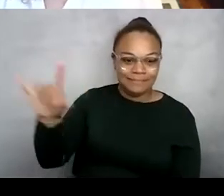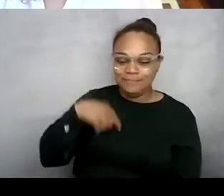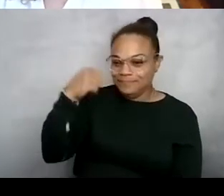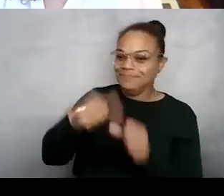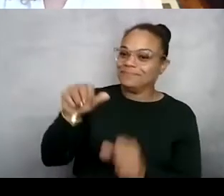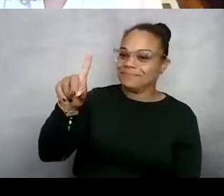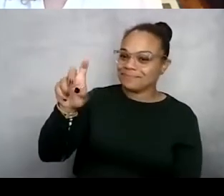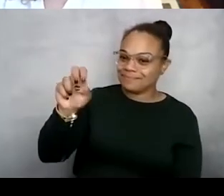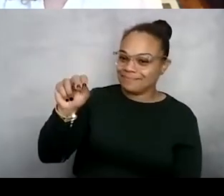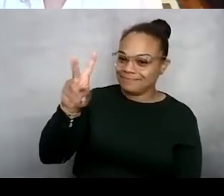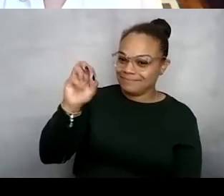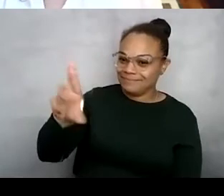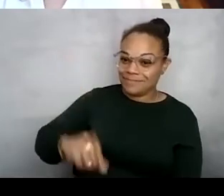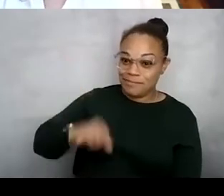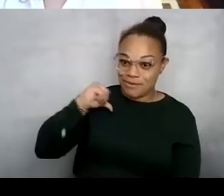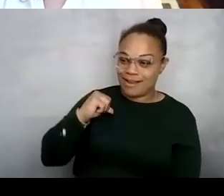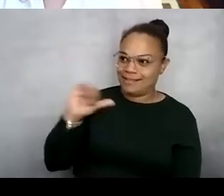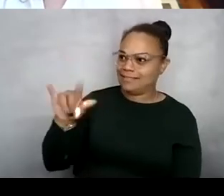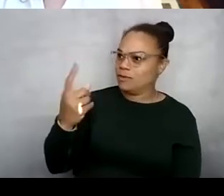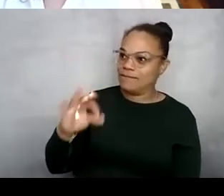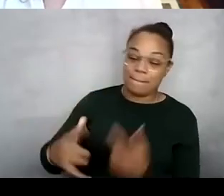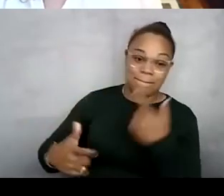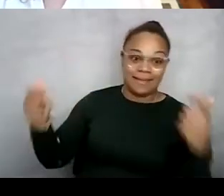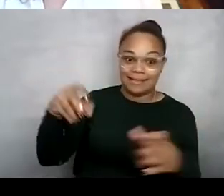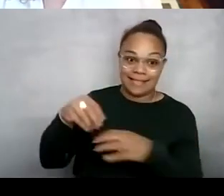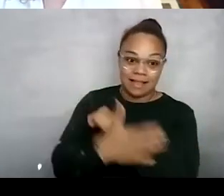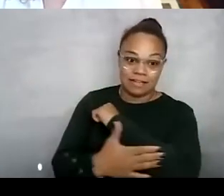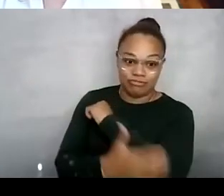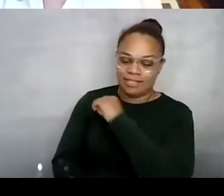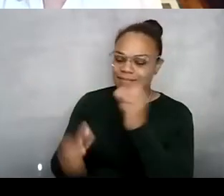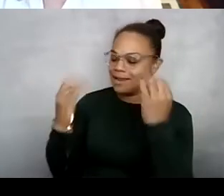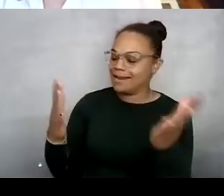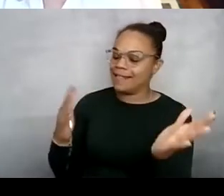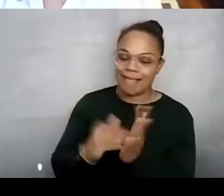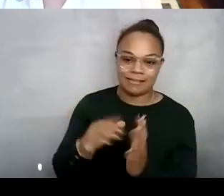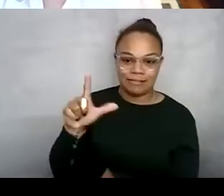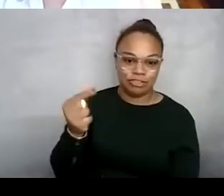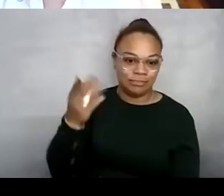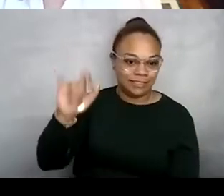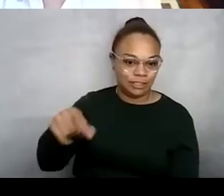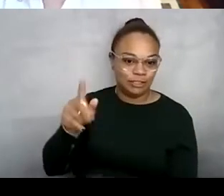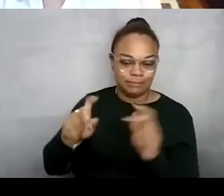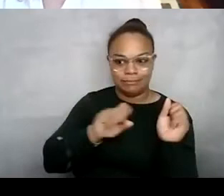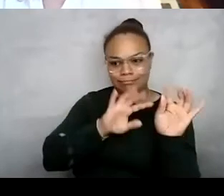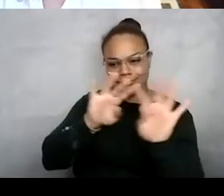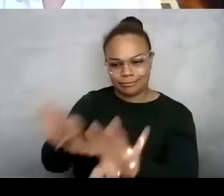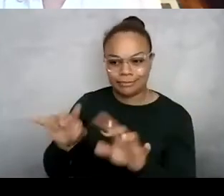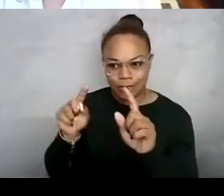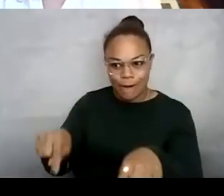biggest prides in the country. It's like hundreds of thousands of LGBTQ people go to it. And I had the sort